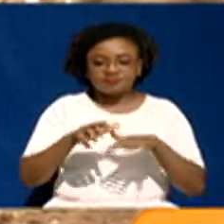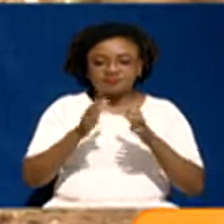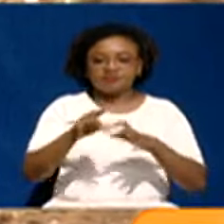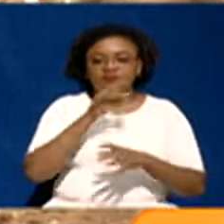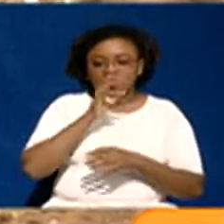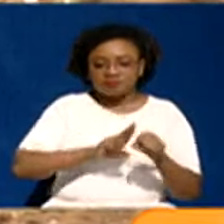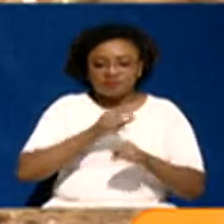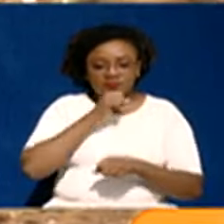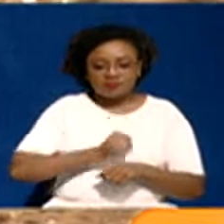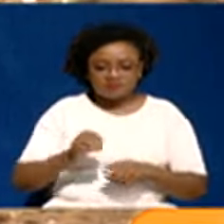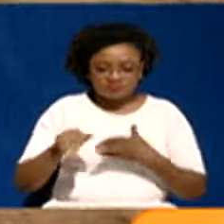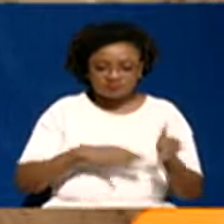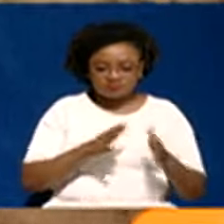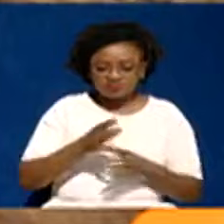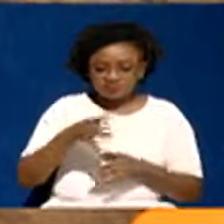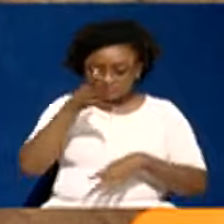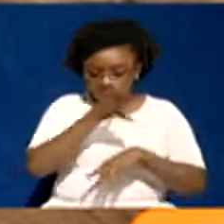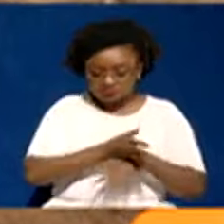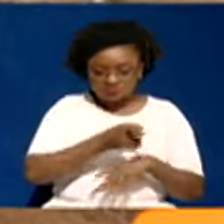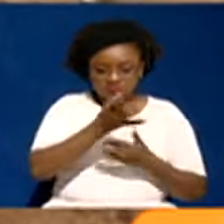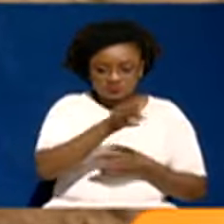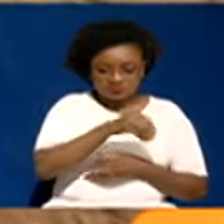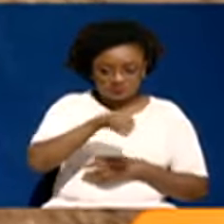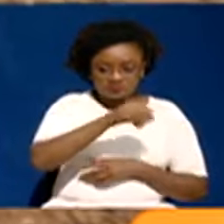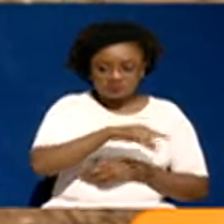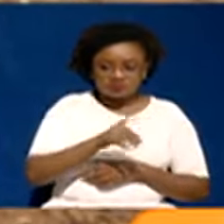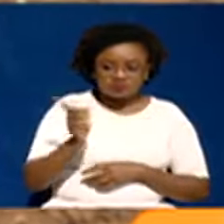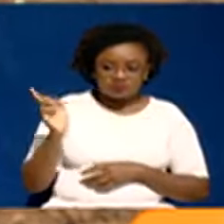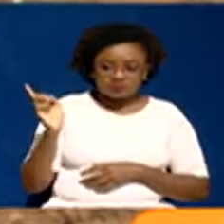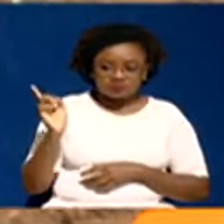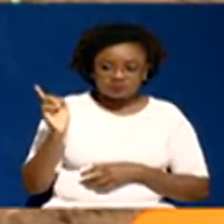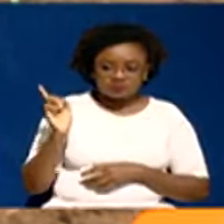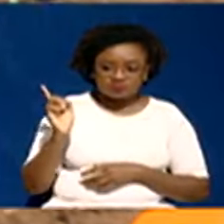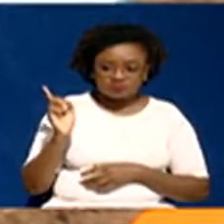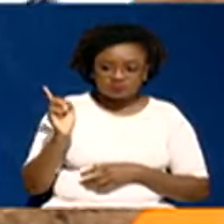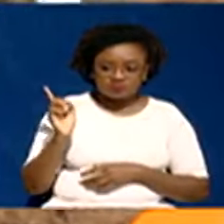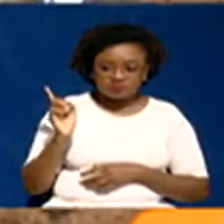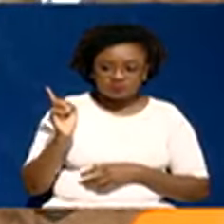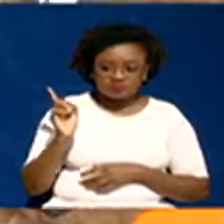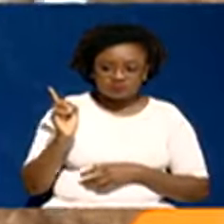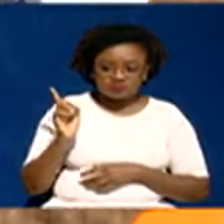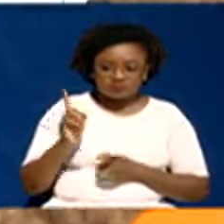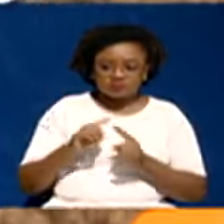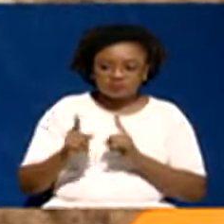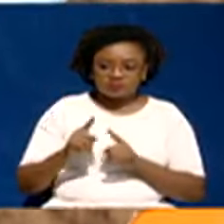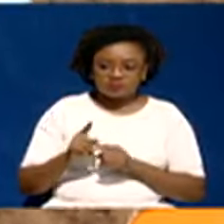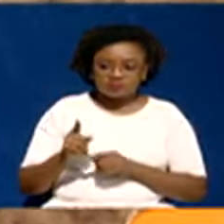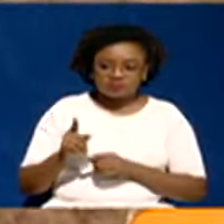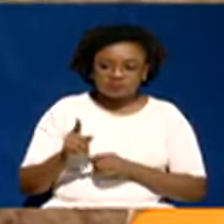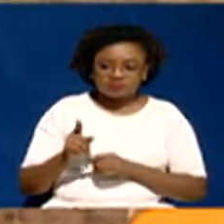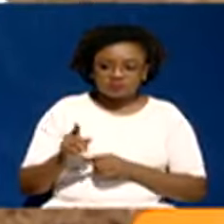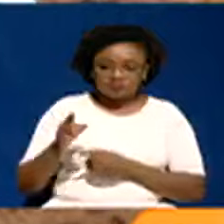age-old method. The alleged fake fertilizer leaves no trace on the rim of the bowl, while the real one